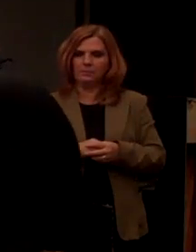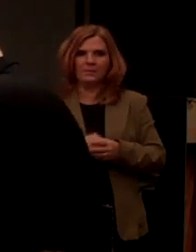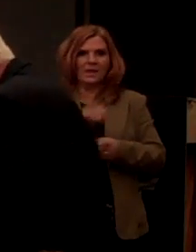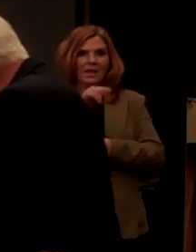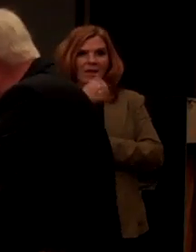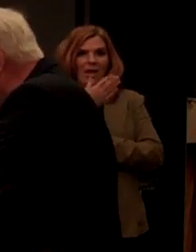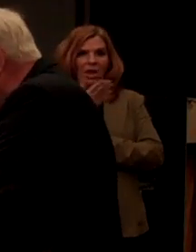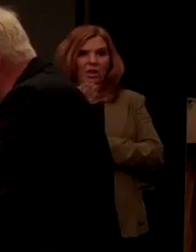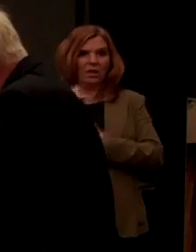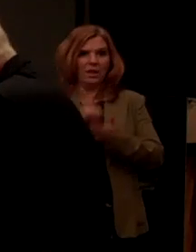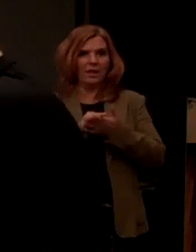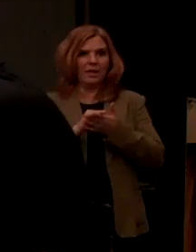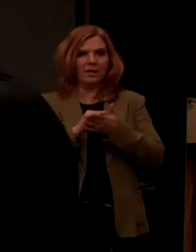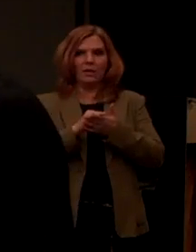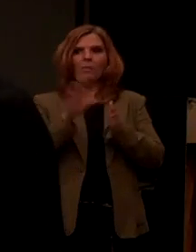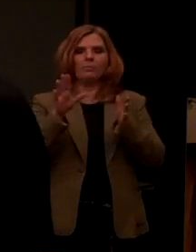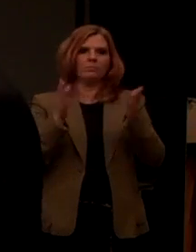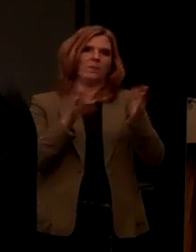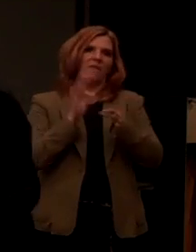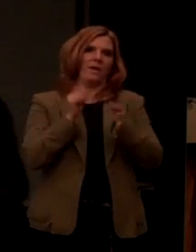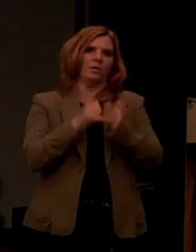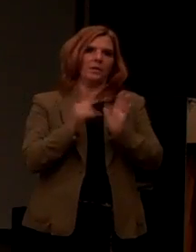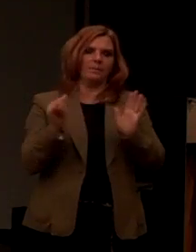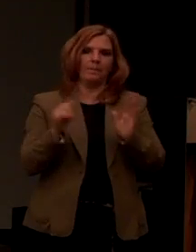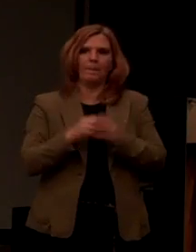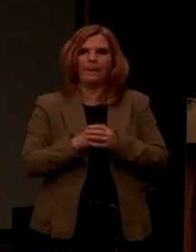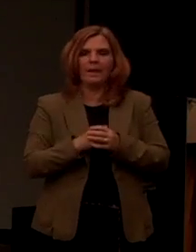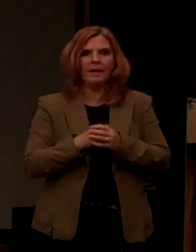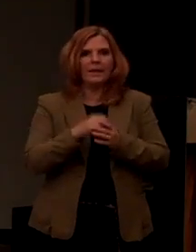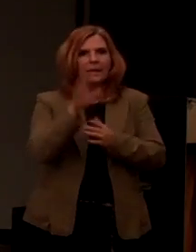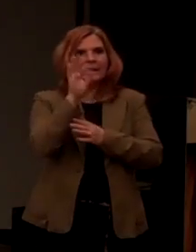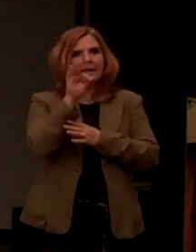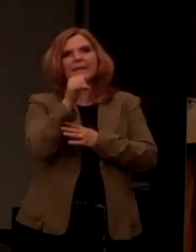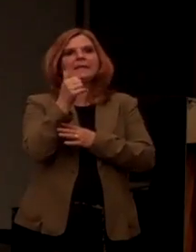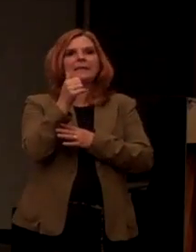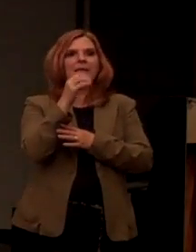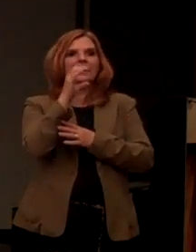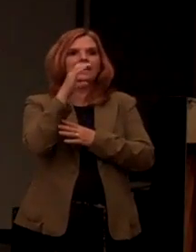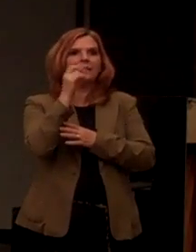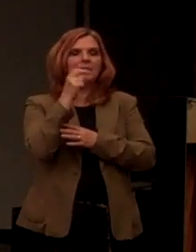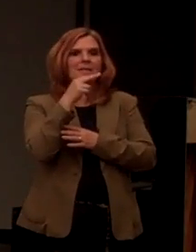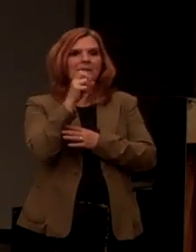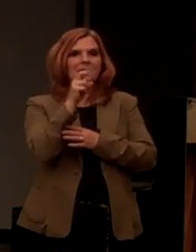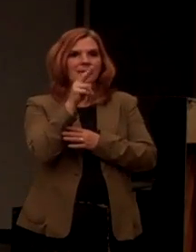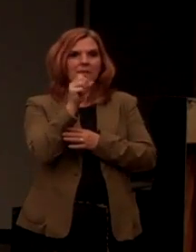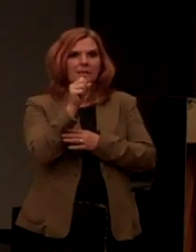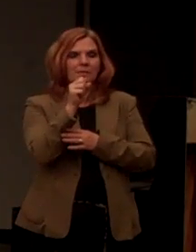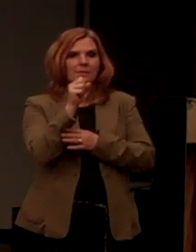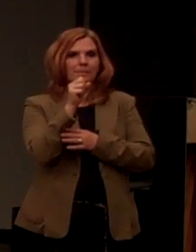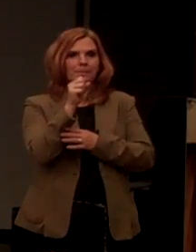the other thing that I looked at, here it is. The 1910 census,